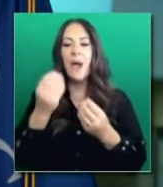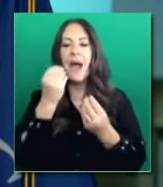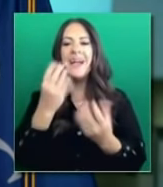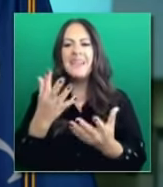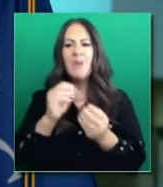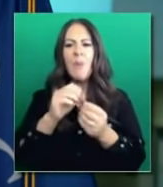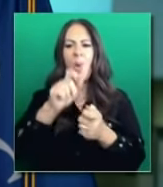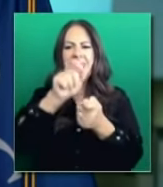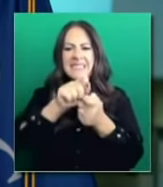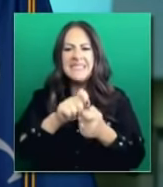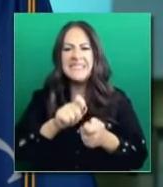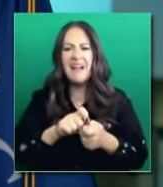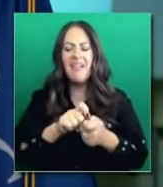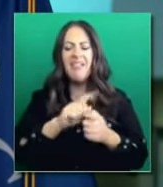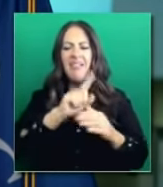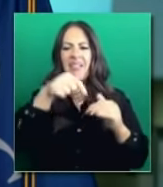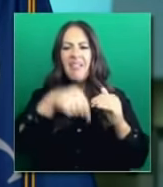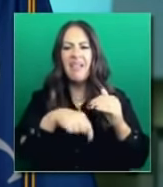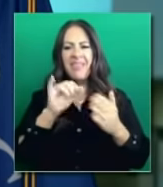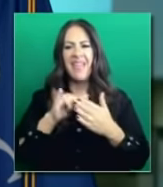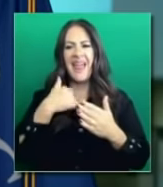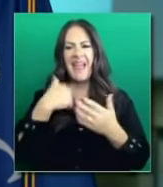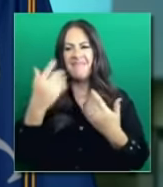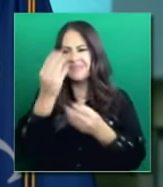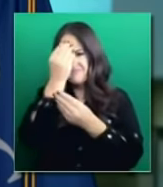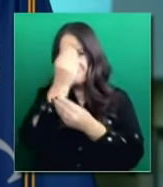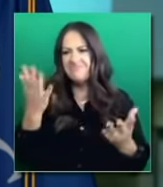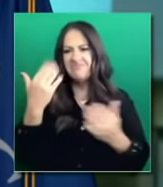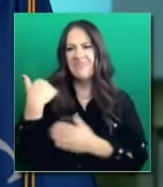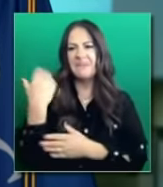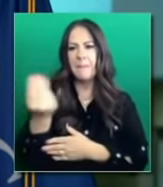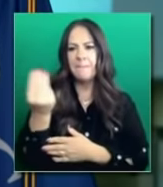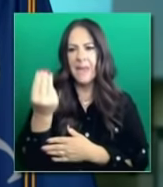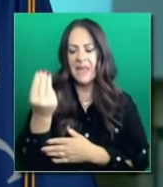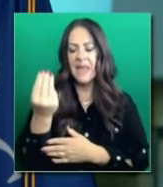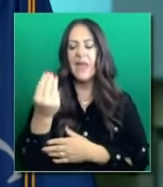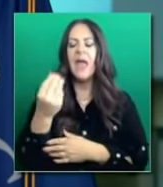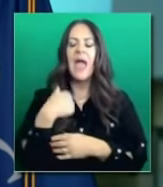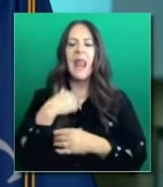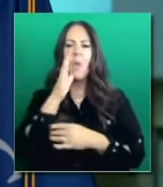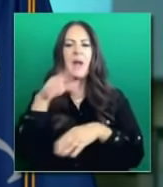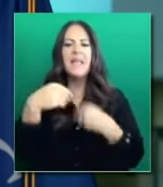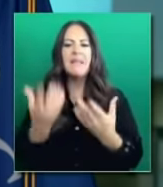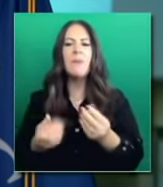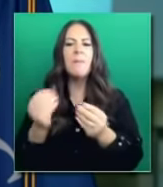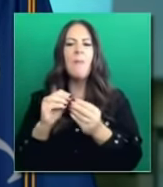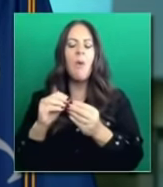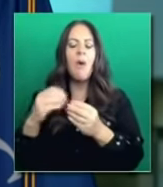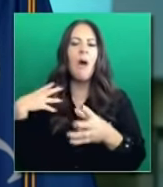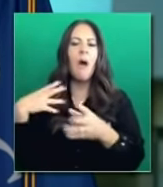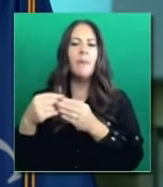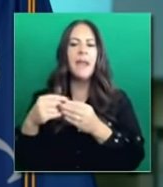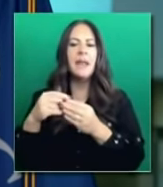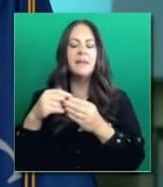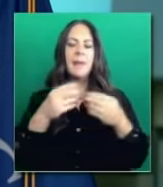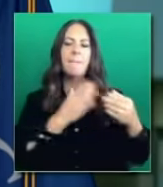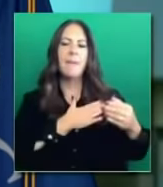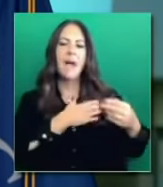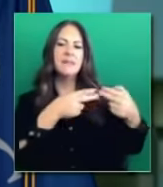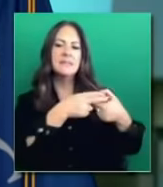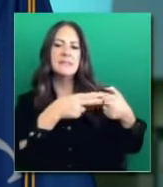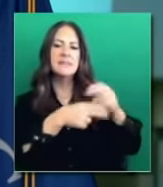I provided the public on Monday, and I'll give you an updated deck of slides that lays out the details. We